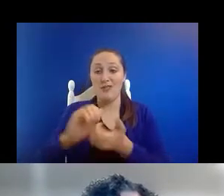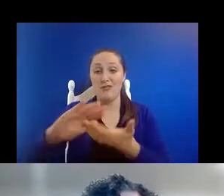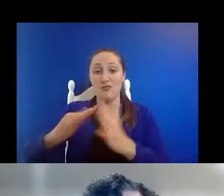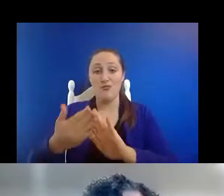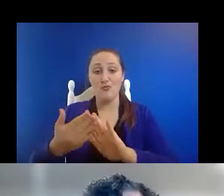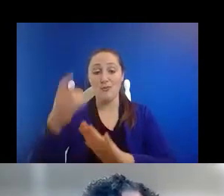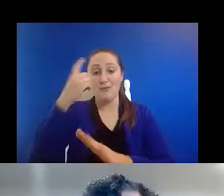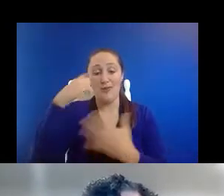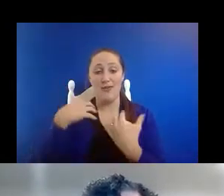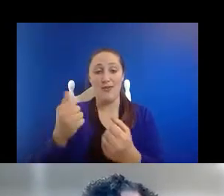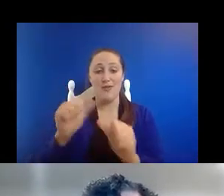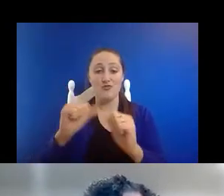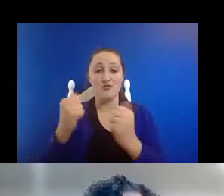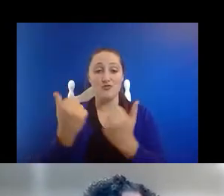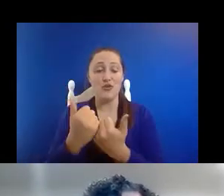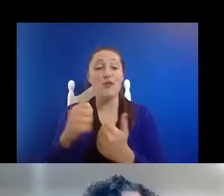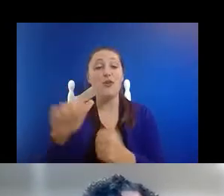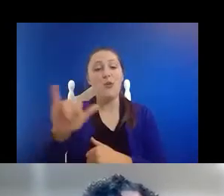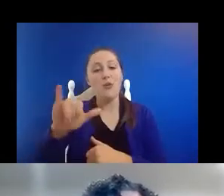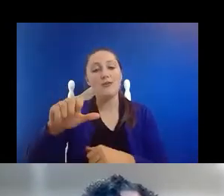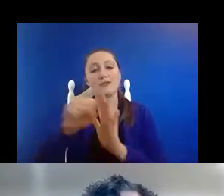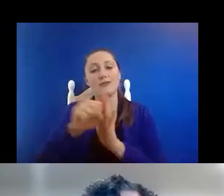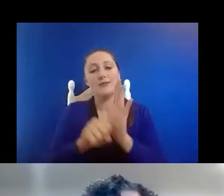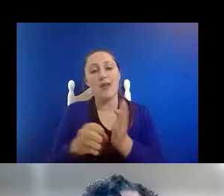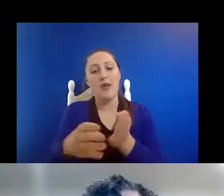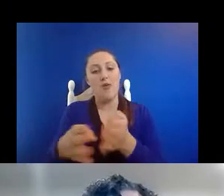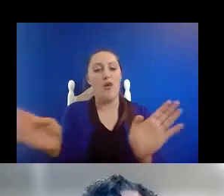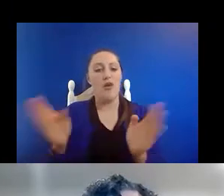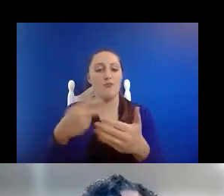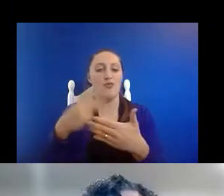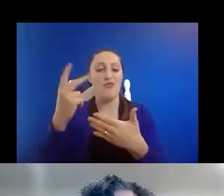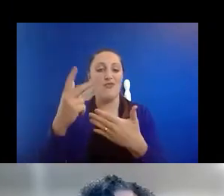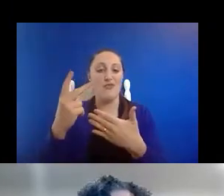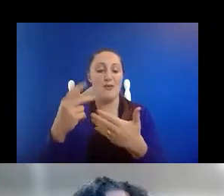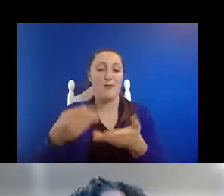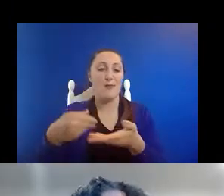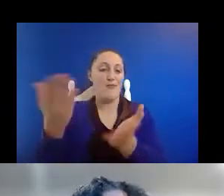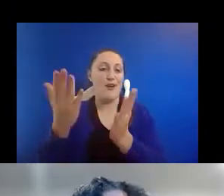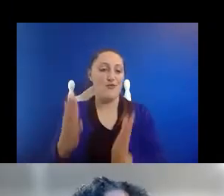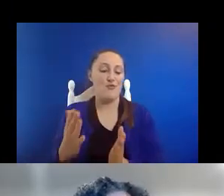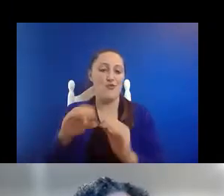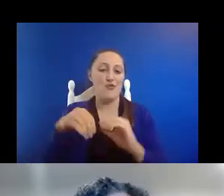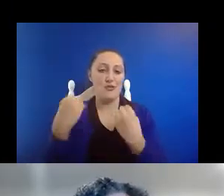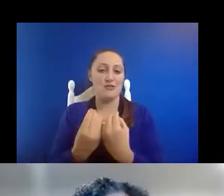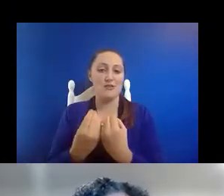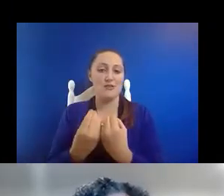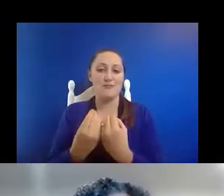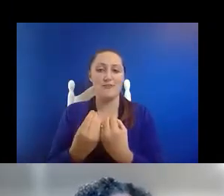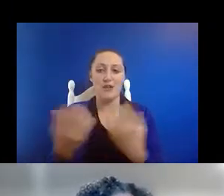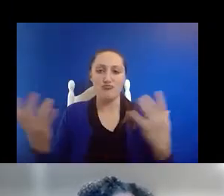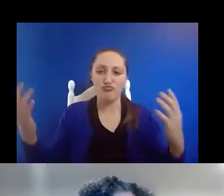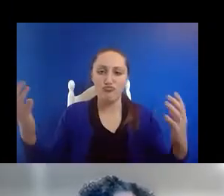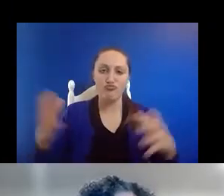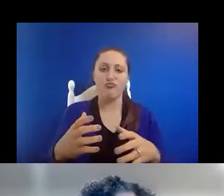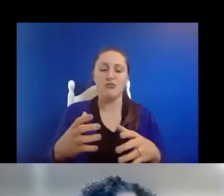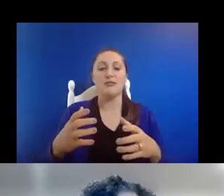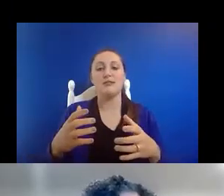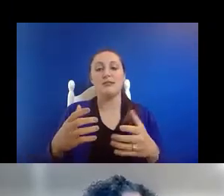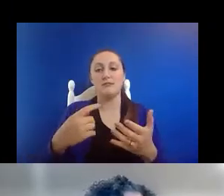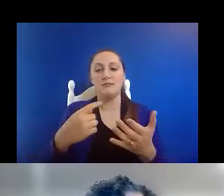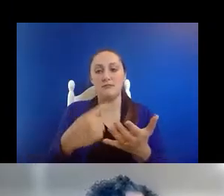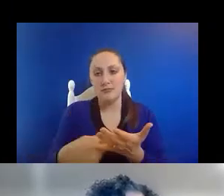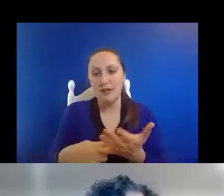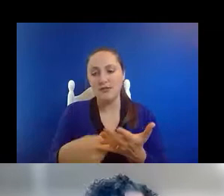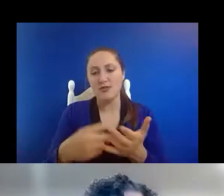statewide provider organization, came together and issued a request for proposals for CMHs to apply